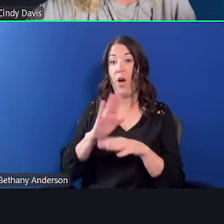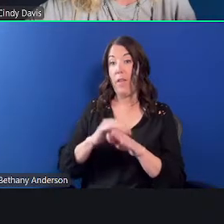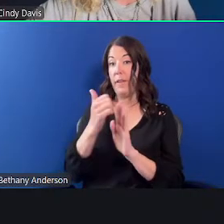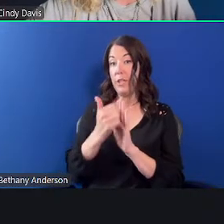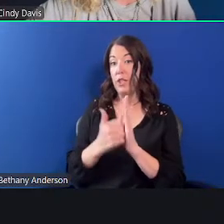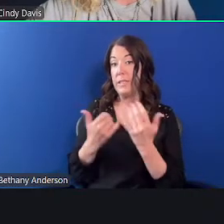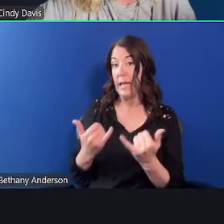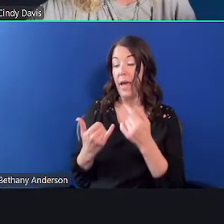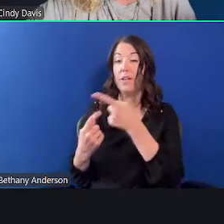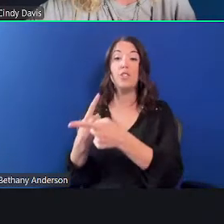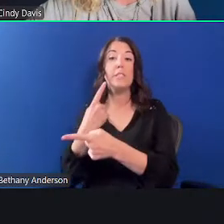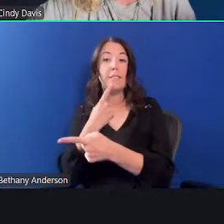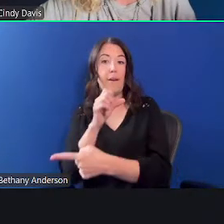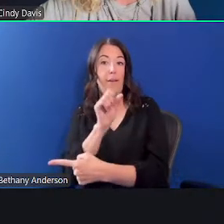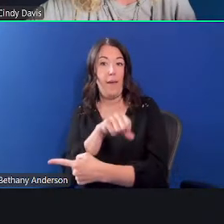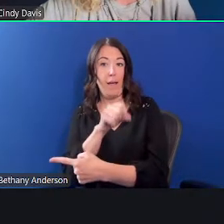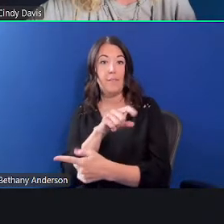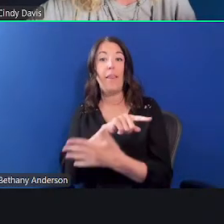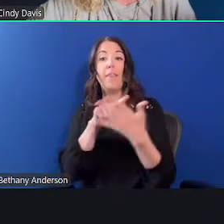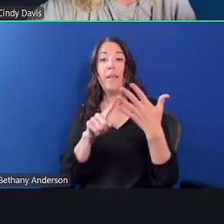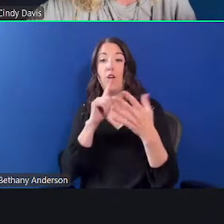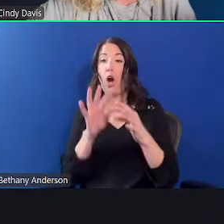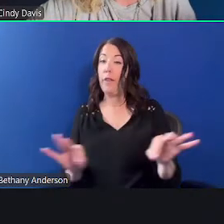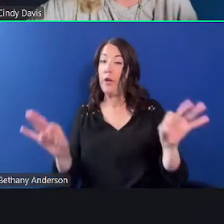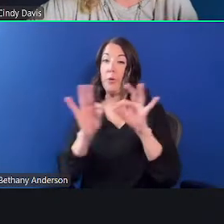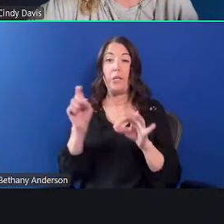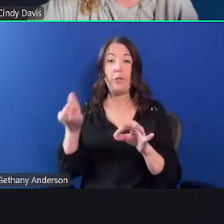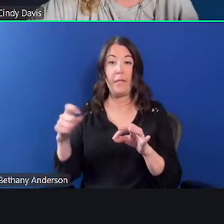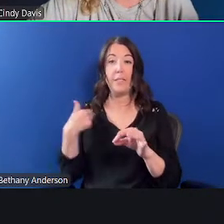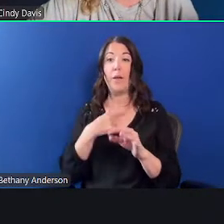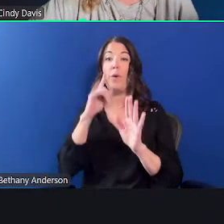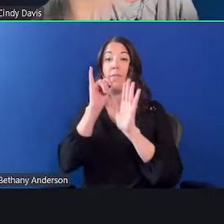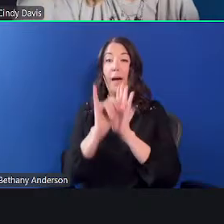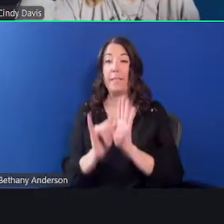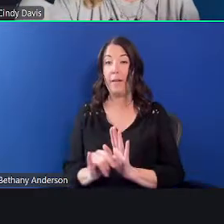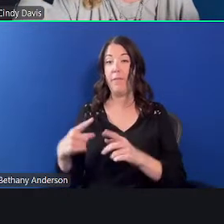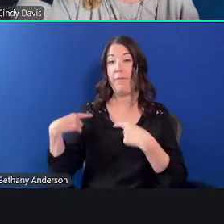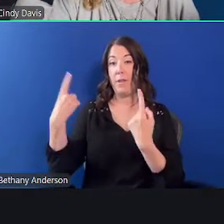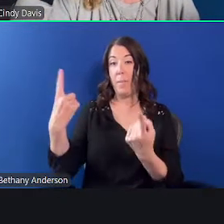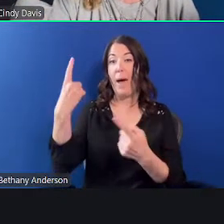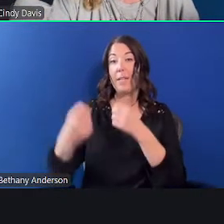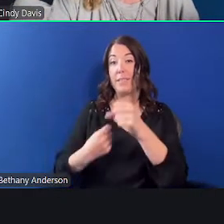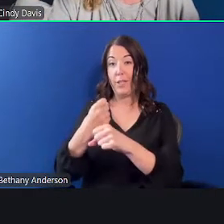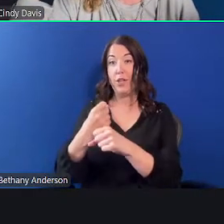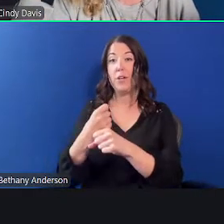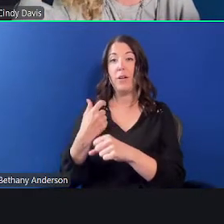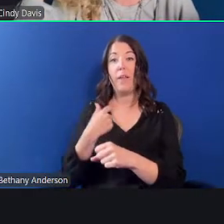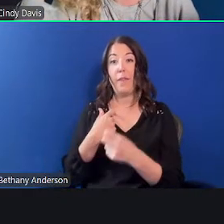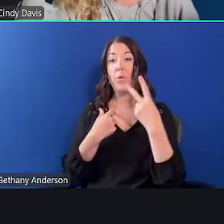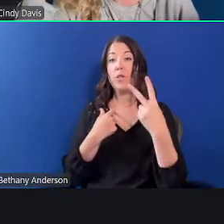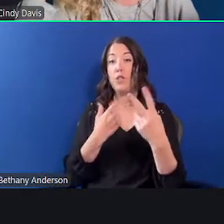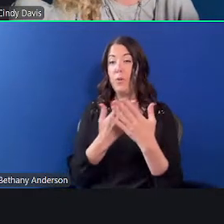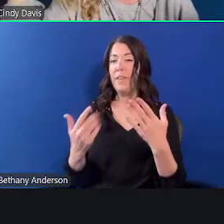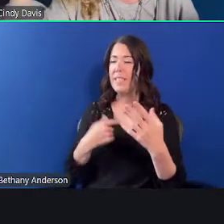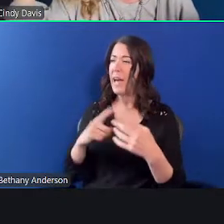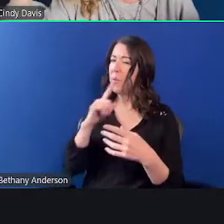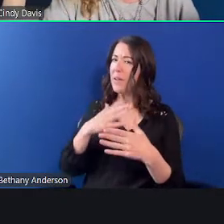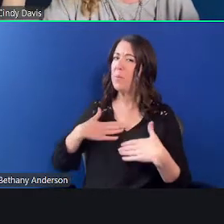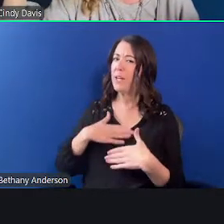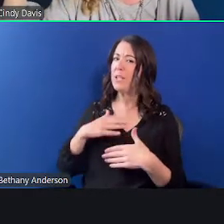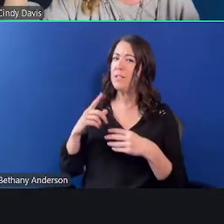said, yes, these are the critical needs we have identified over this past year. And there were two things I appreciated about that